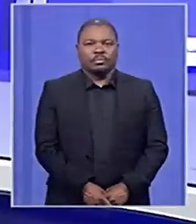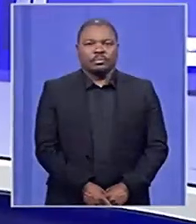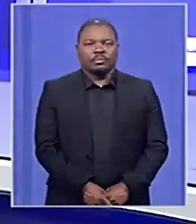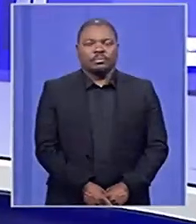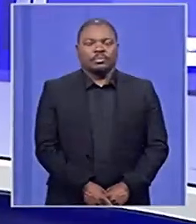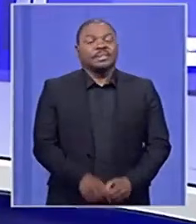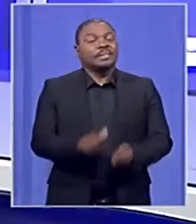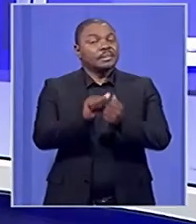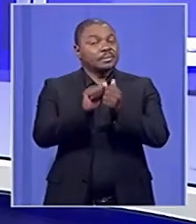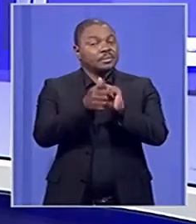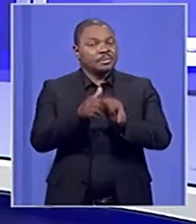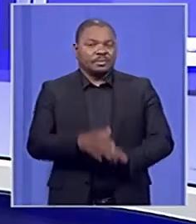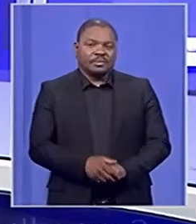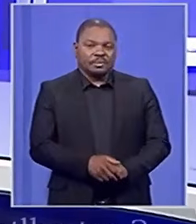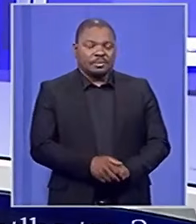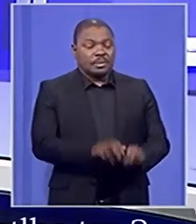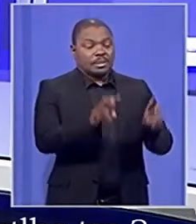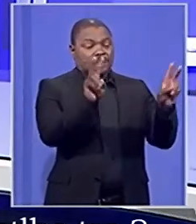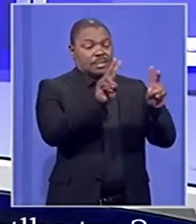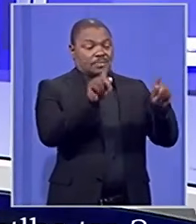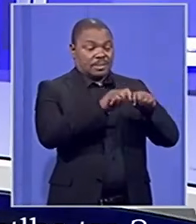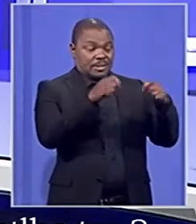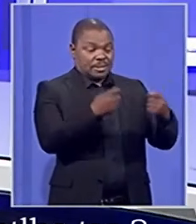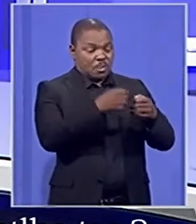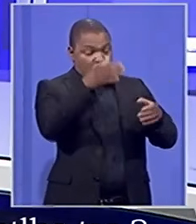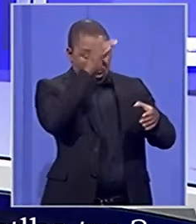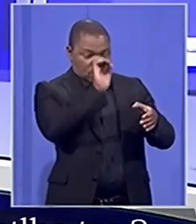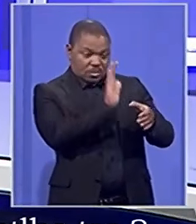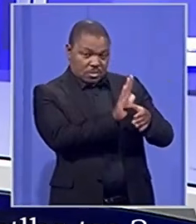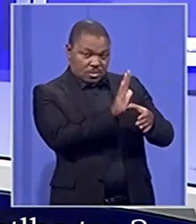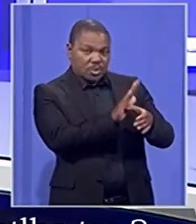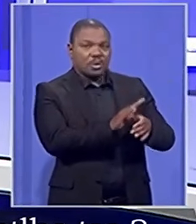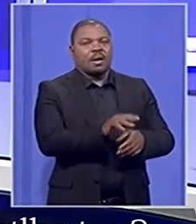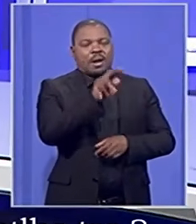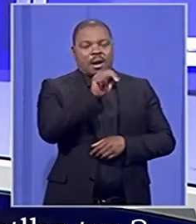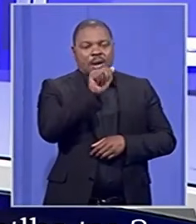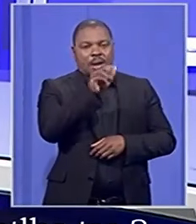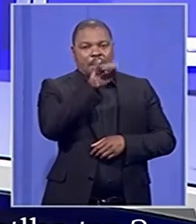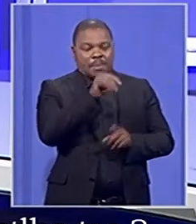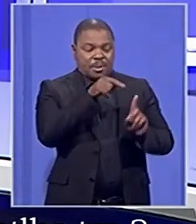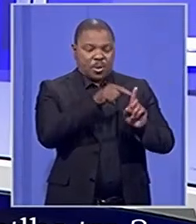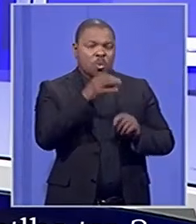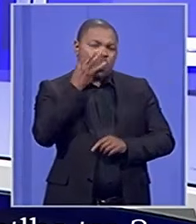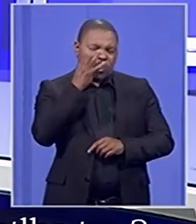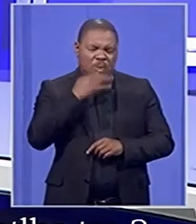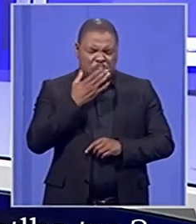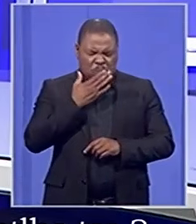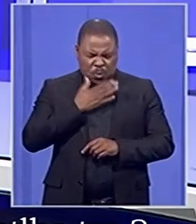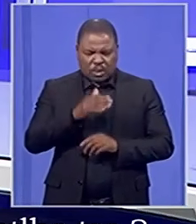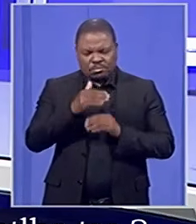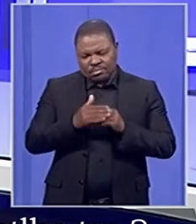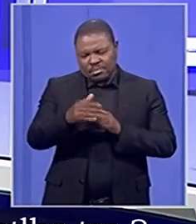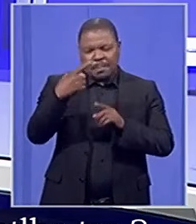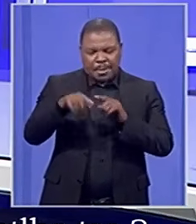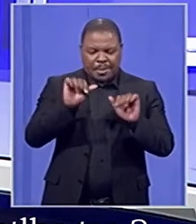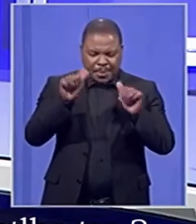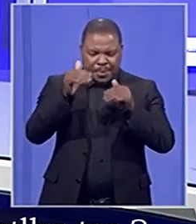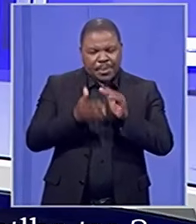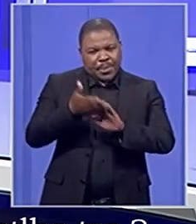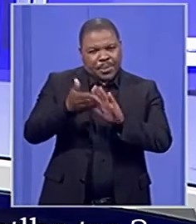Ha re kena tsa dipapadi mokotlisi wa sehlopha sa Kaizer Chiefs e leng Nasreddine Nabi o re o ikemiseditse ho tswela pele ka ho bapala hantle ka